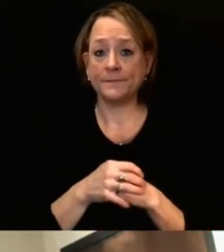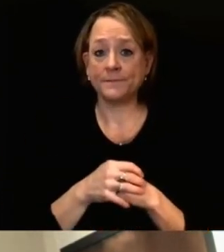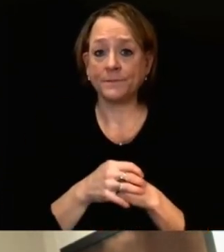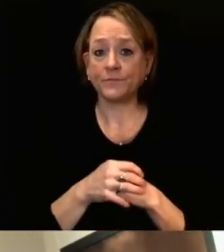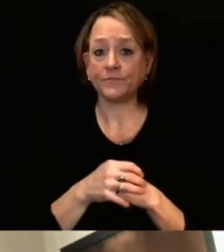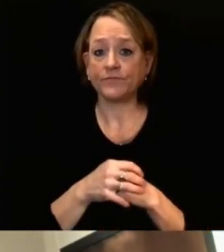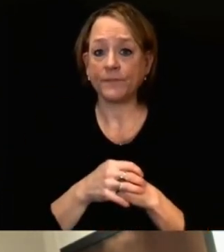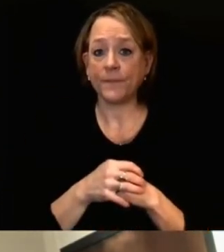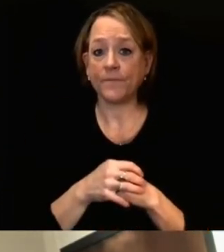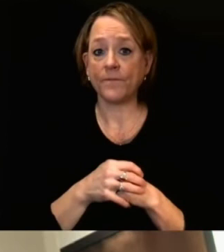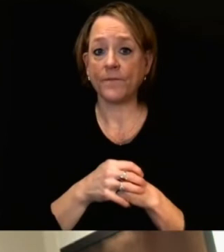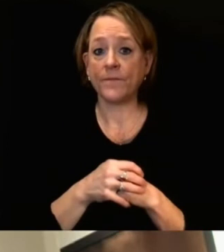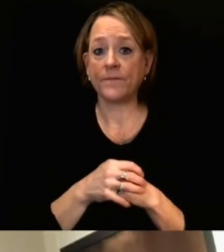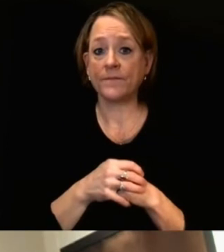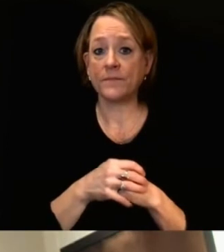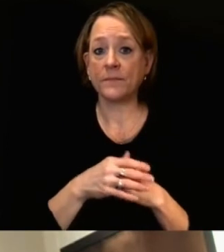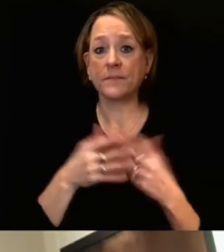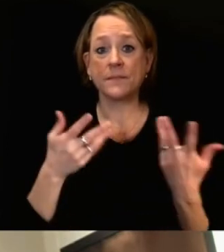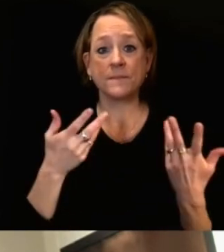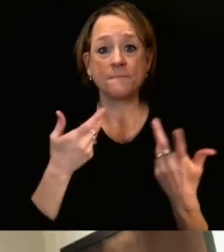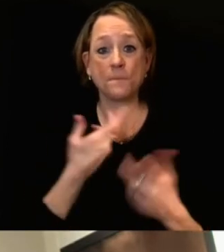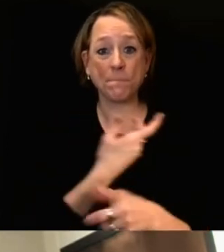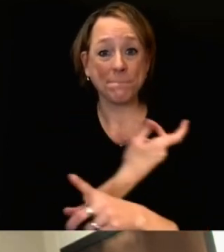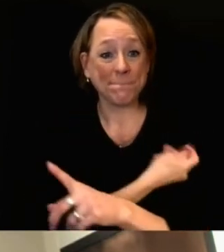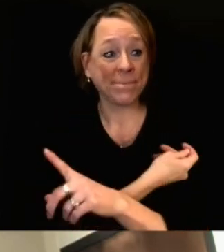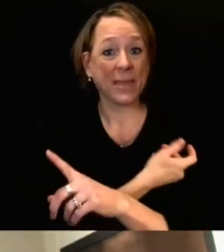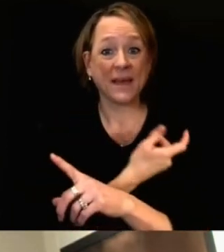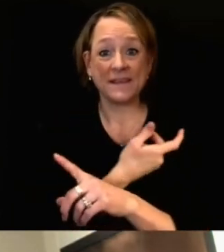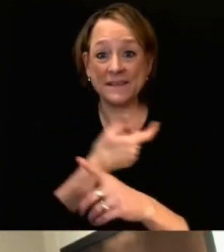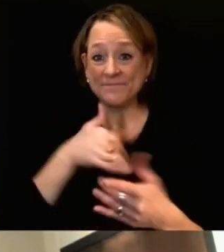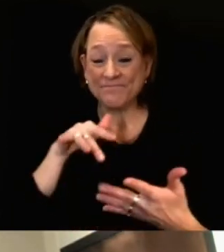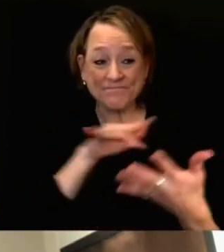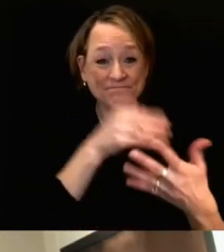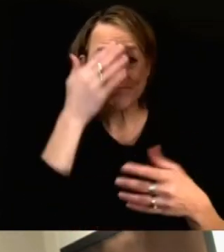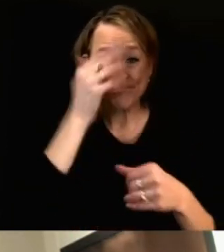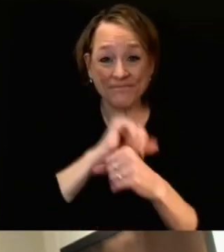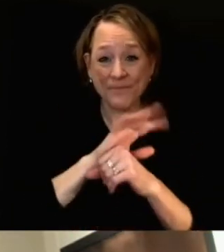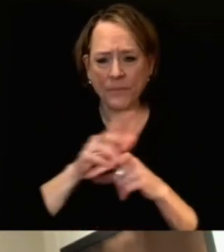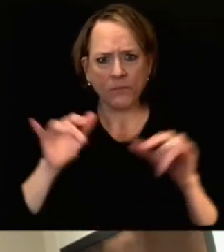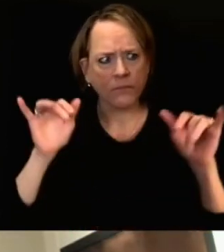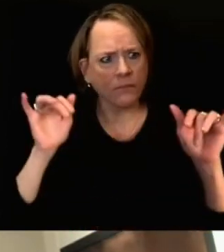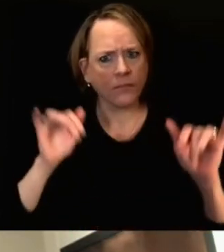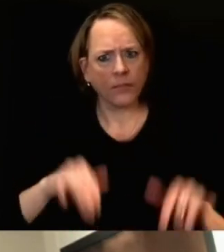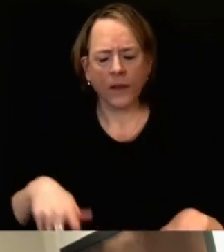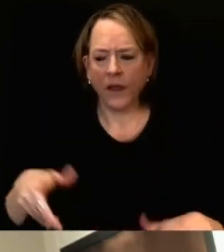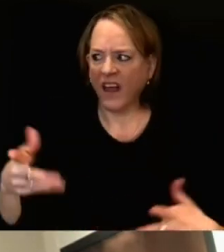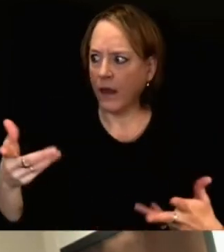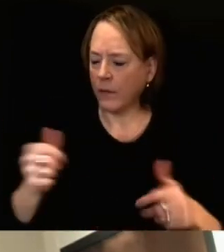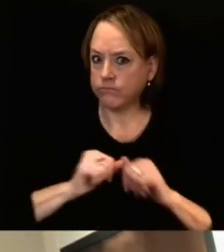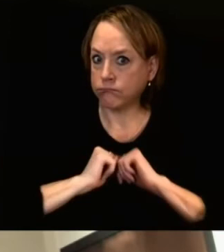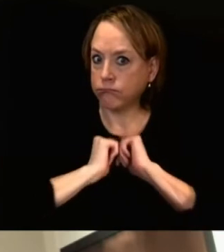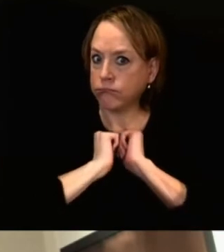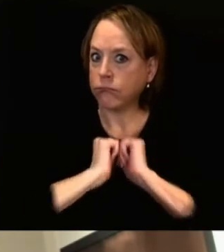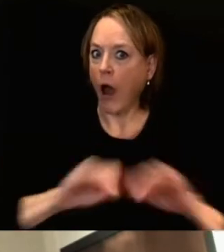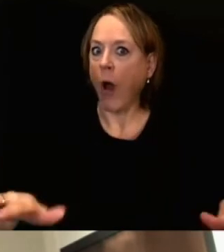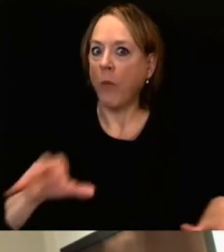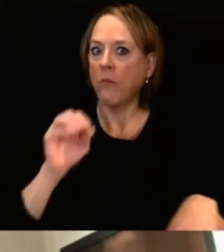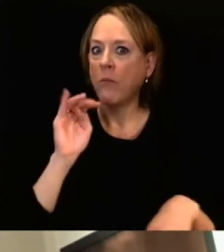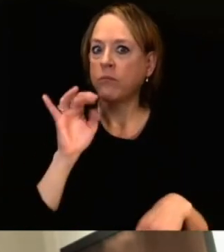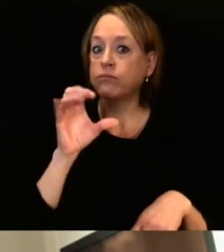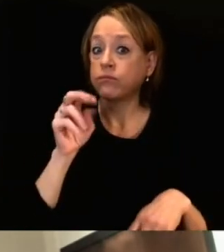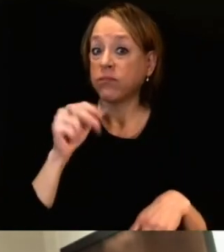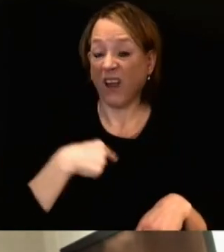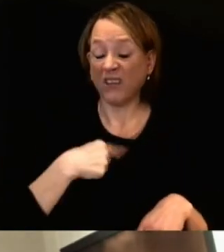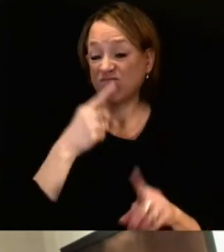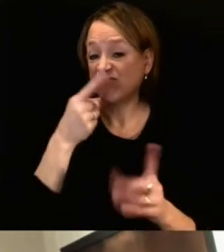learned, the fact that it's spreading this widely and our case numbers are this high, I believe is a surprise to